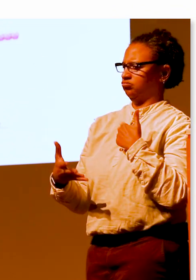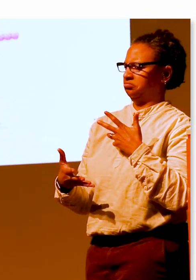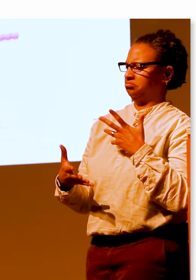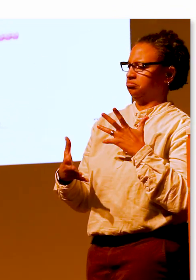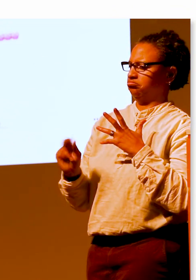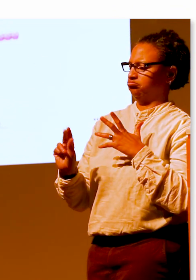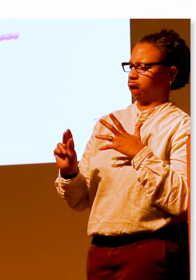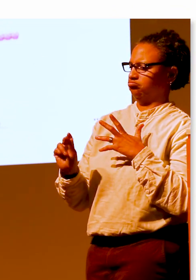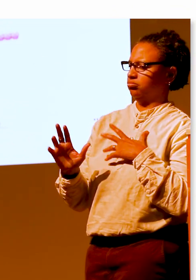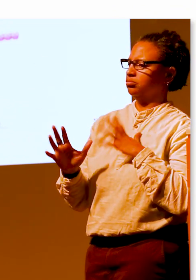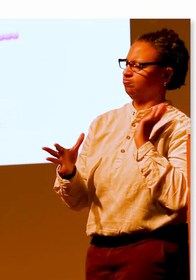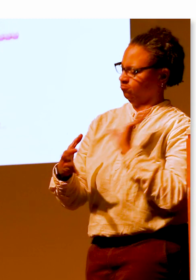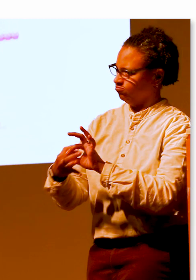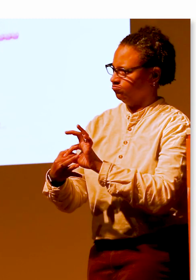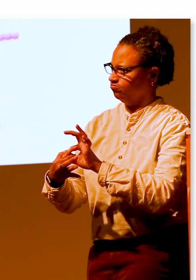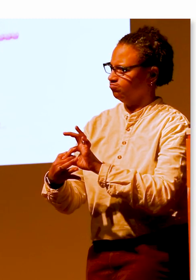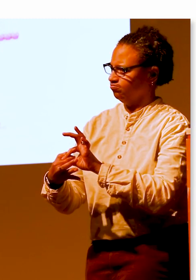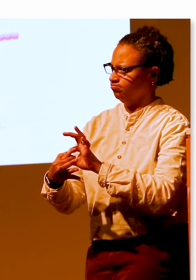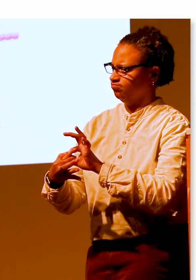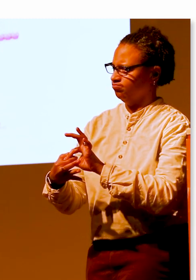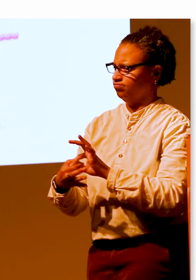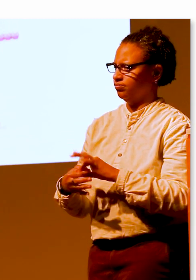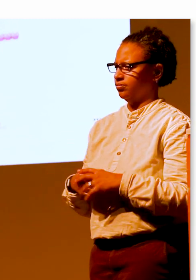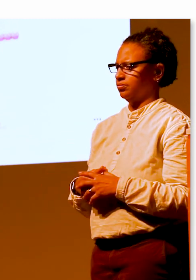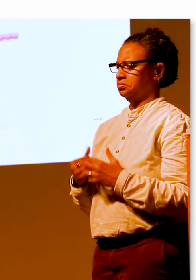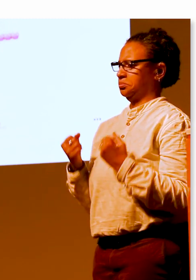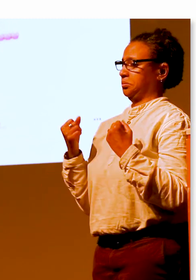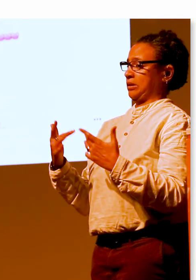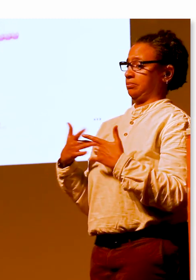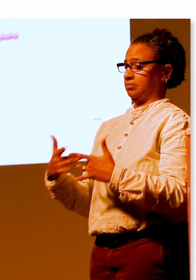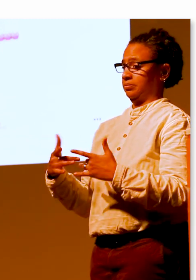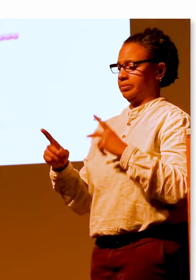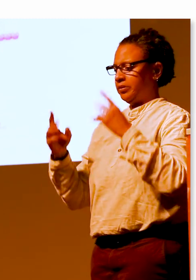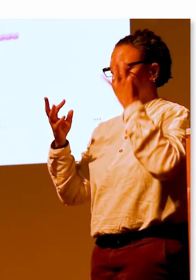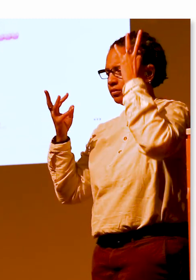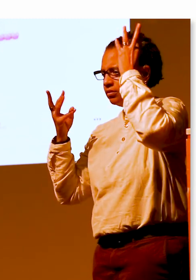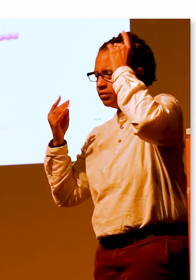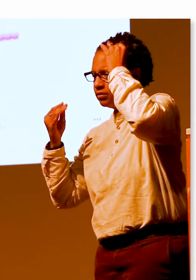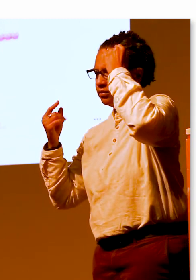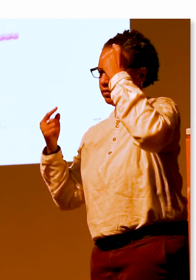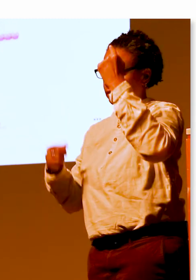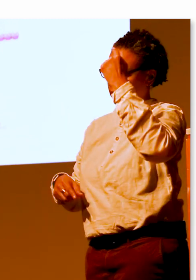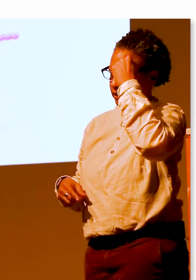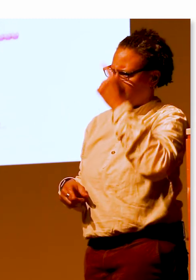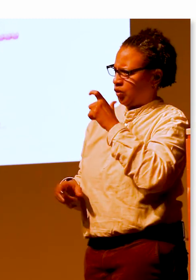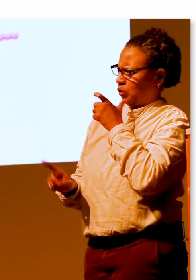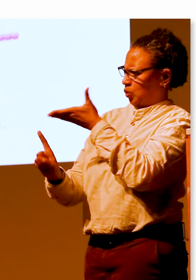museums. Recently, I took a group of friends to the MoMA to visit the new MoMA.